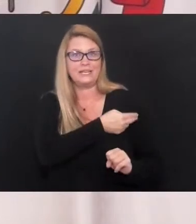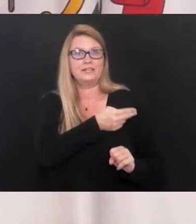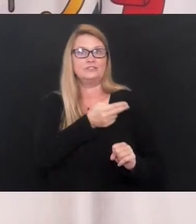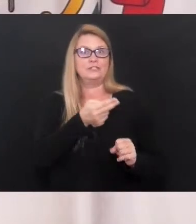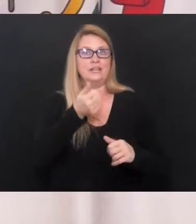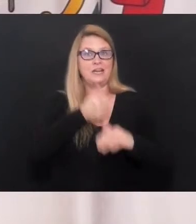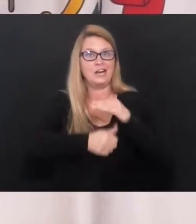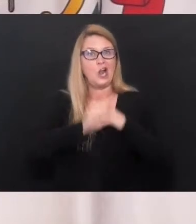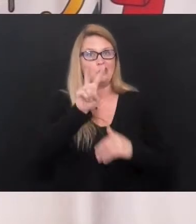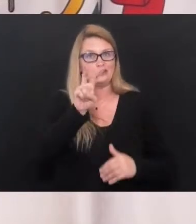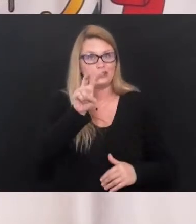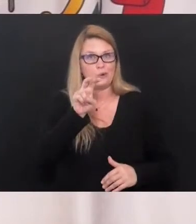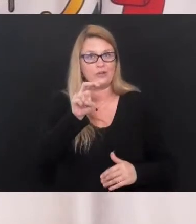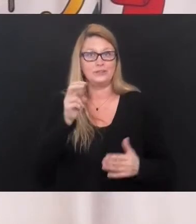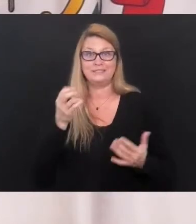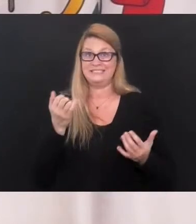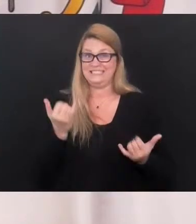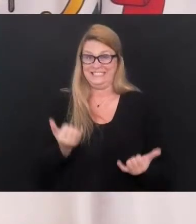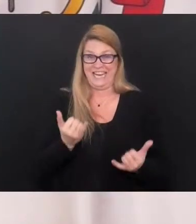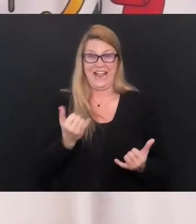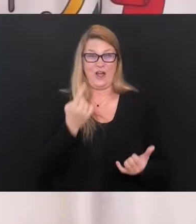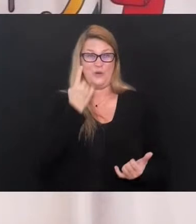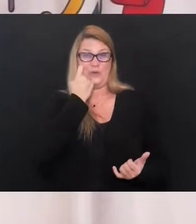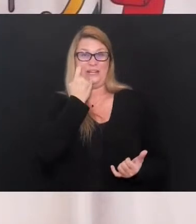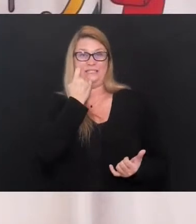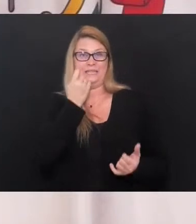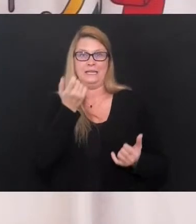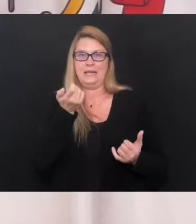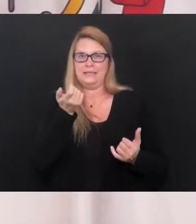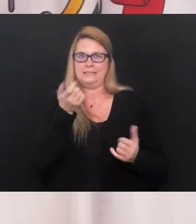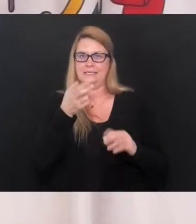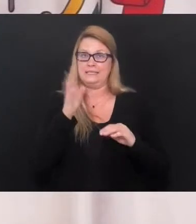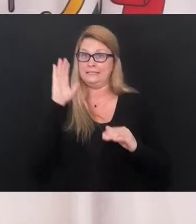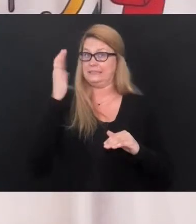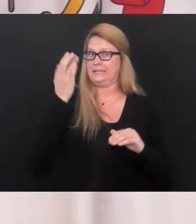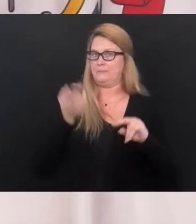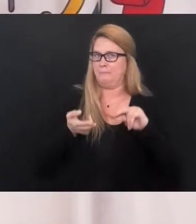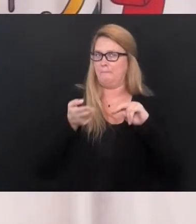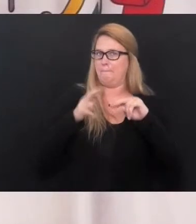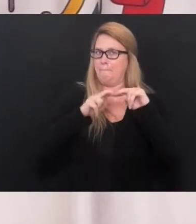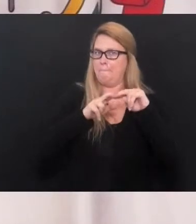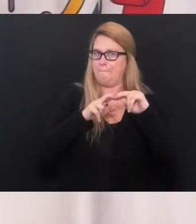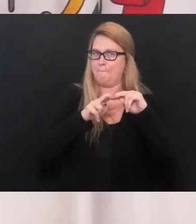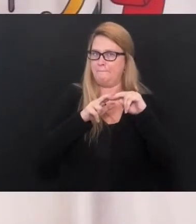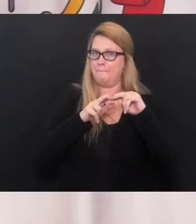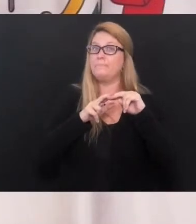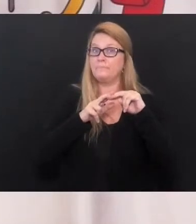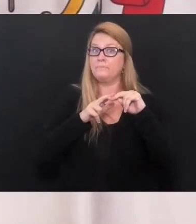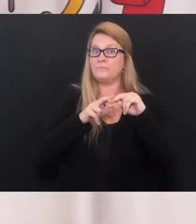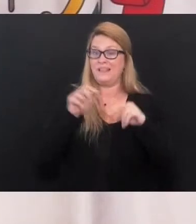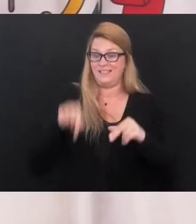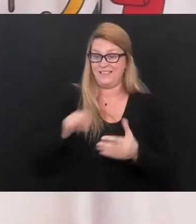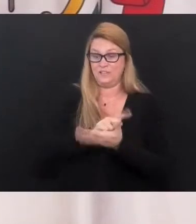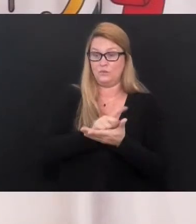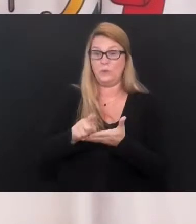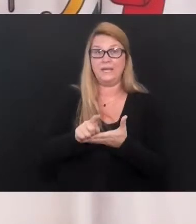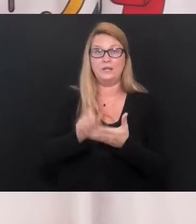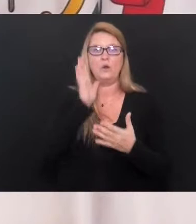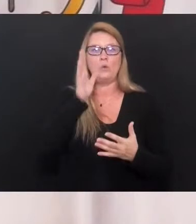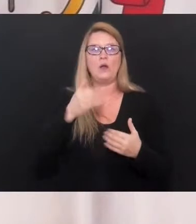under 200. Like I said just a second ago, that's bouncing back up. By the end of this week, we will